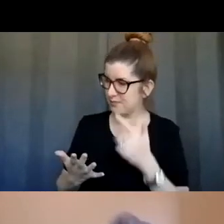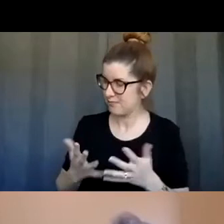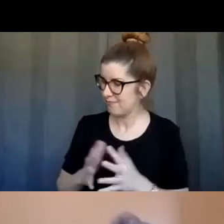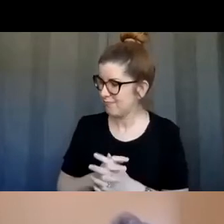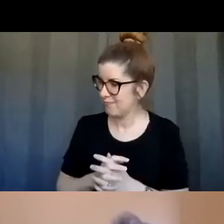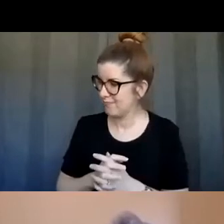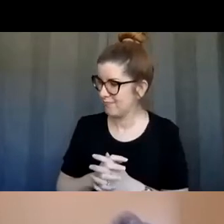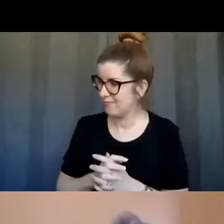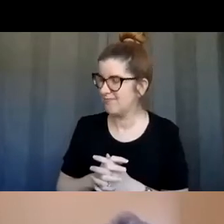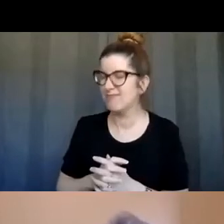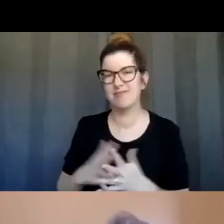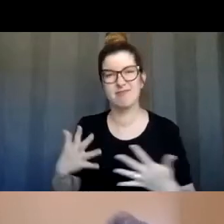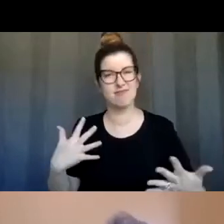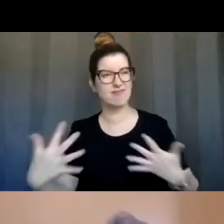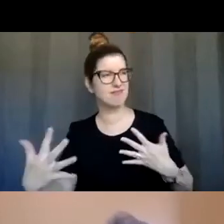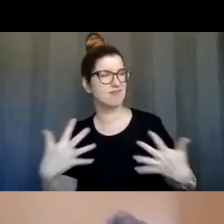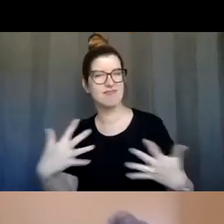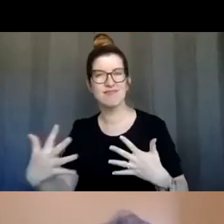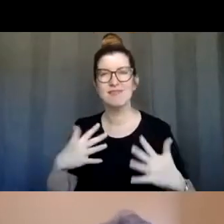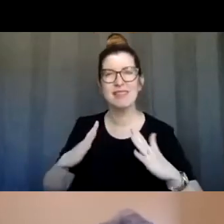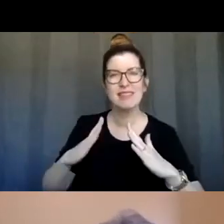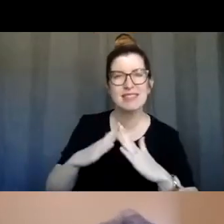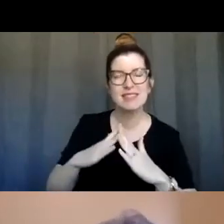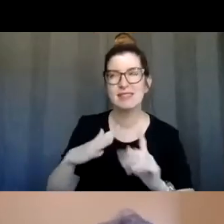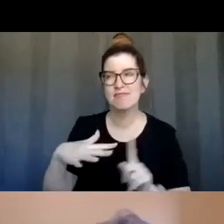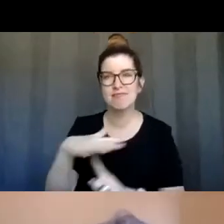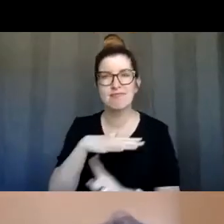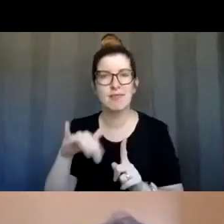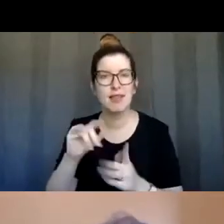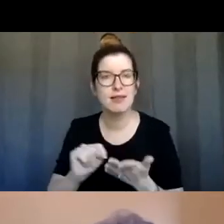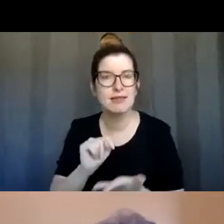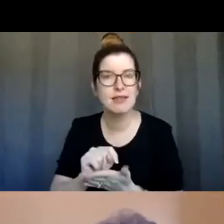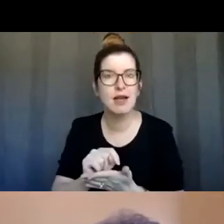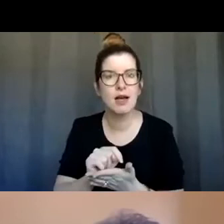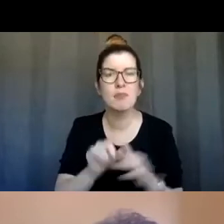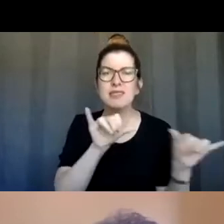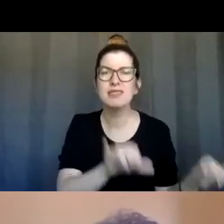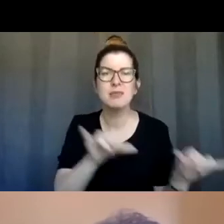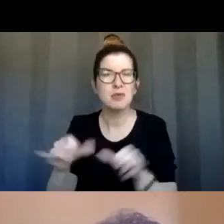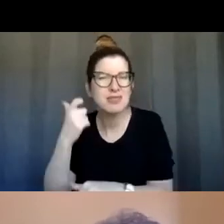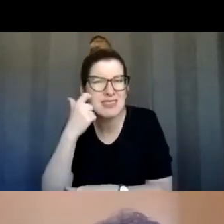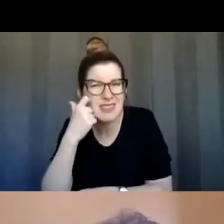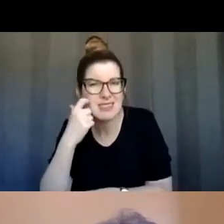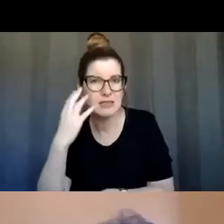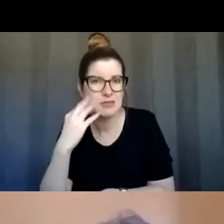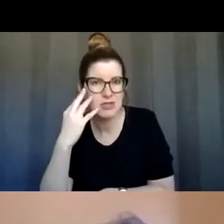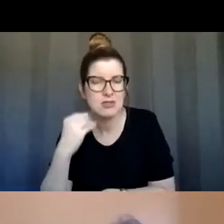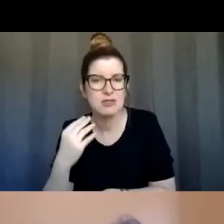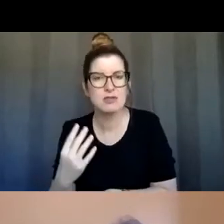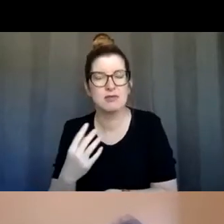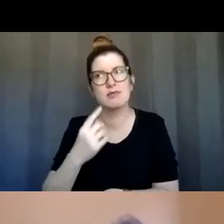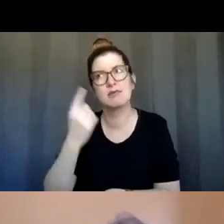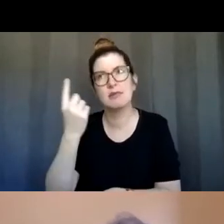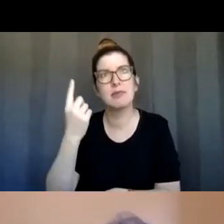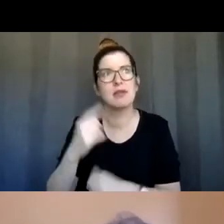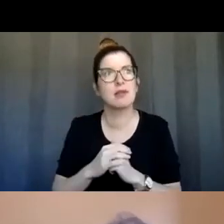how the city, you know, just the environment at that time was similar to what we just went through. You know, it was something